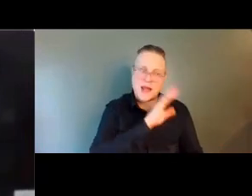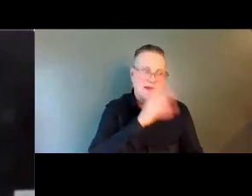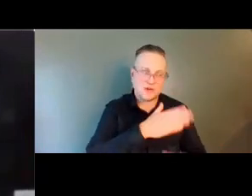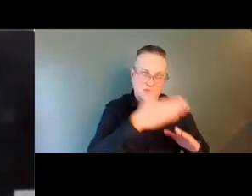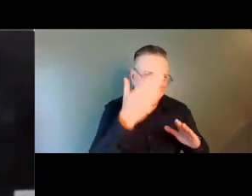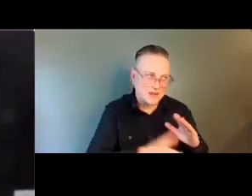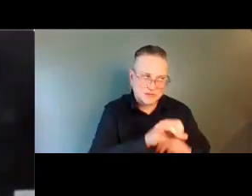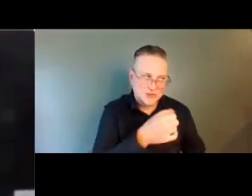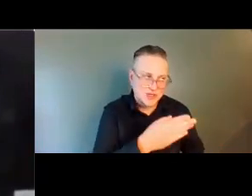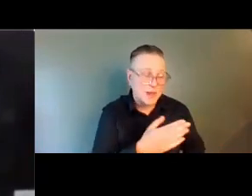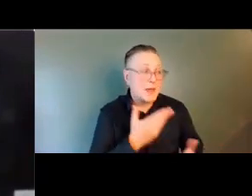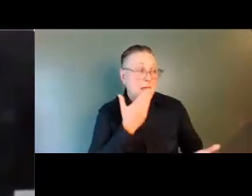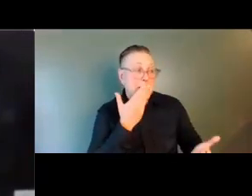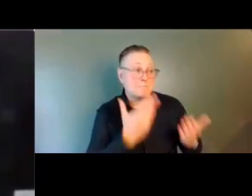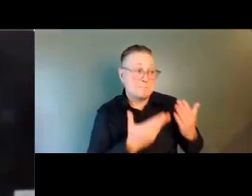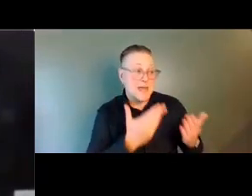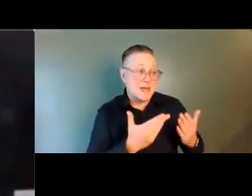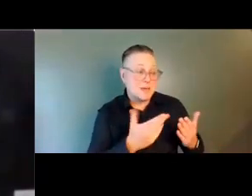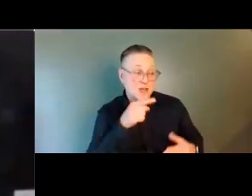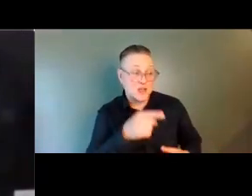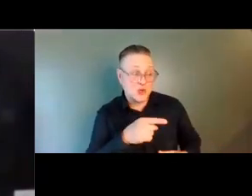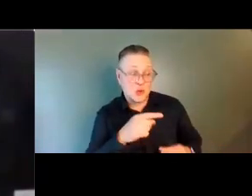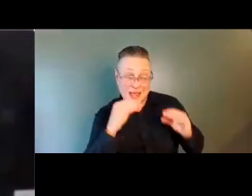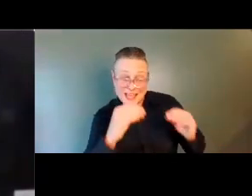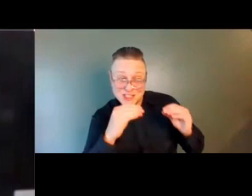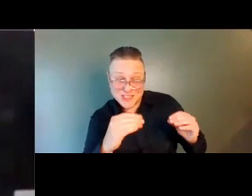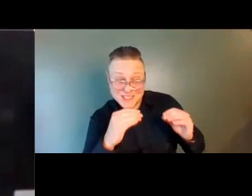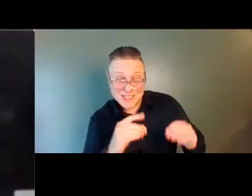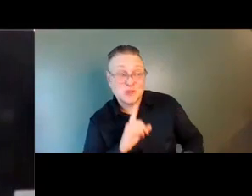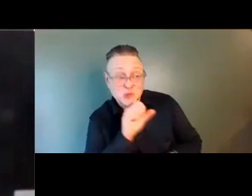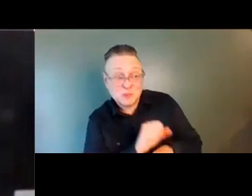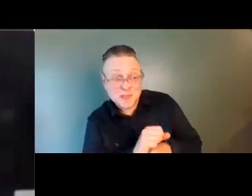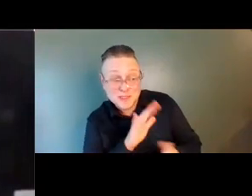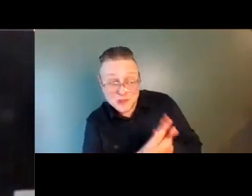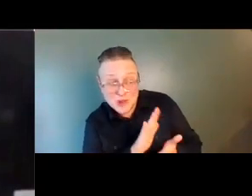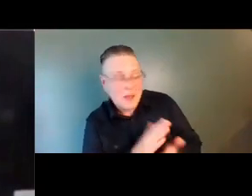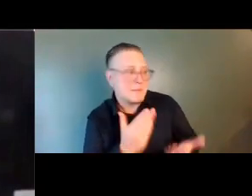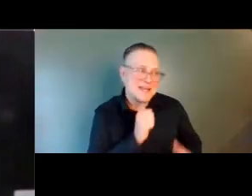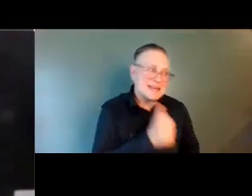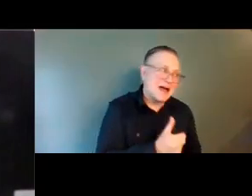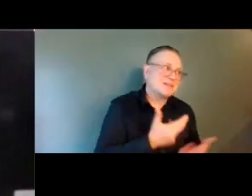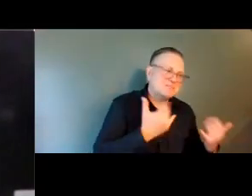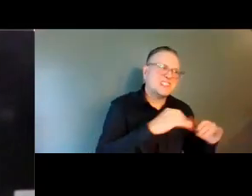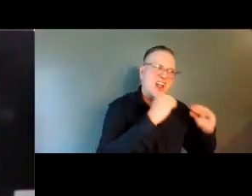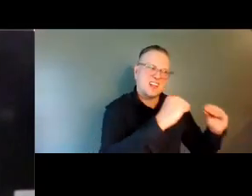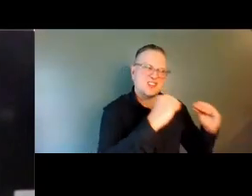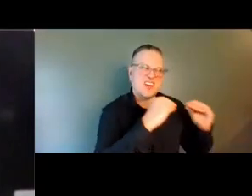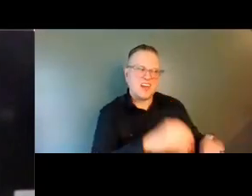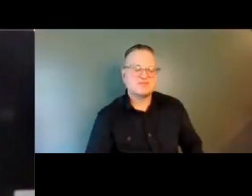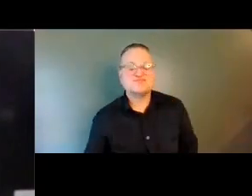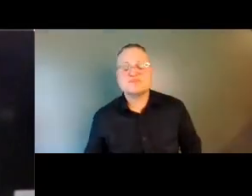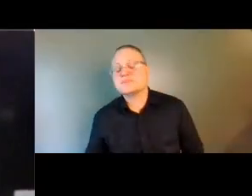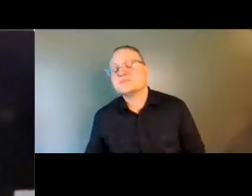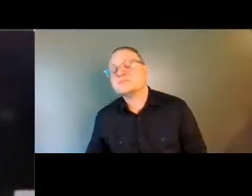working in the realm of education like some of us. But really important work that you all do, and